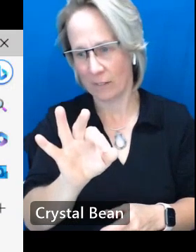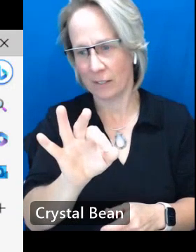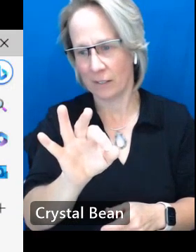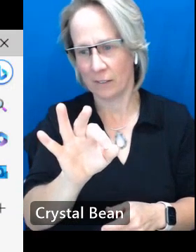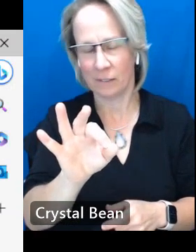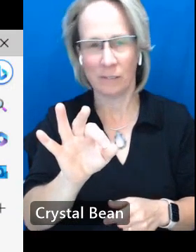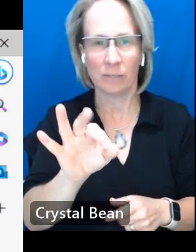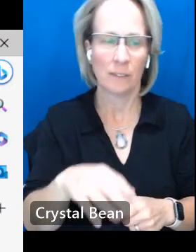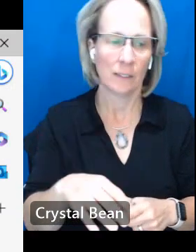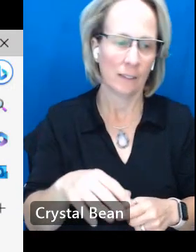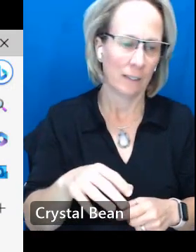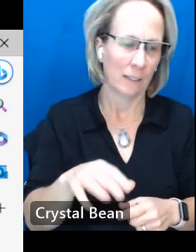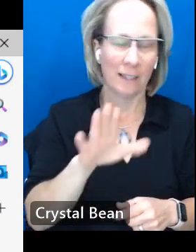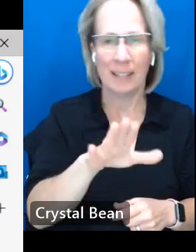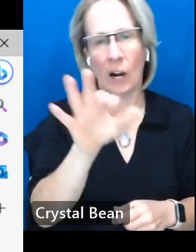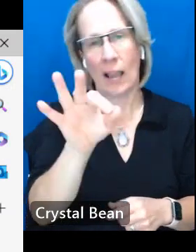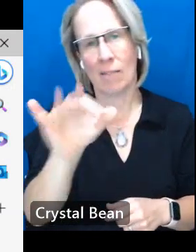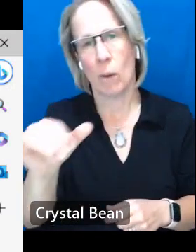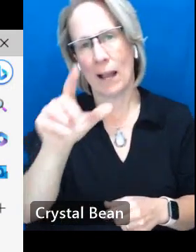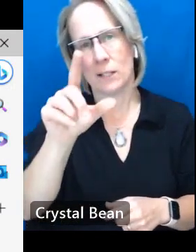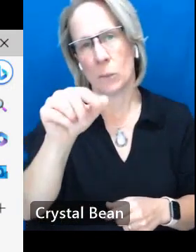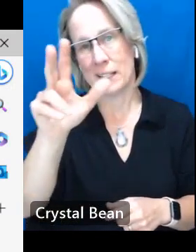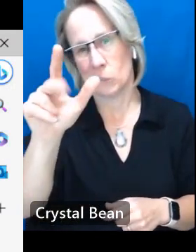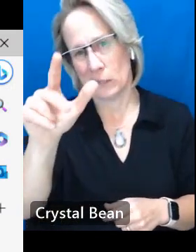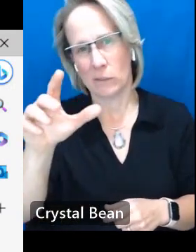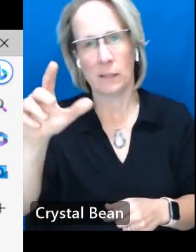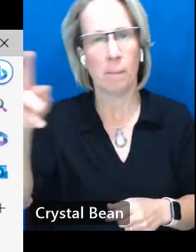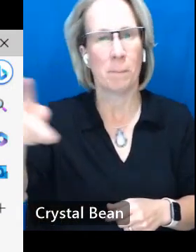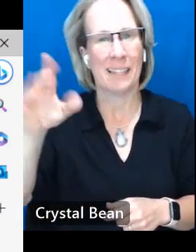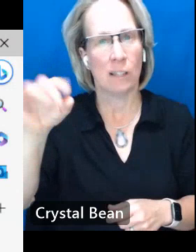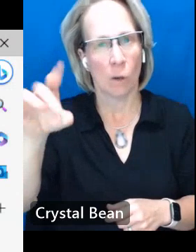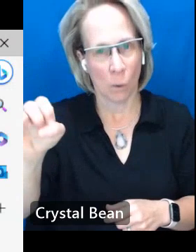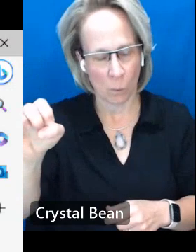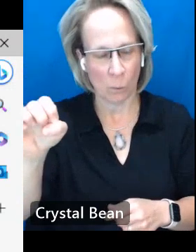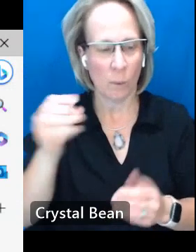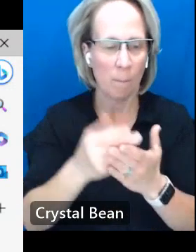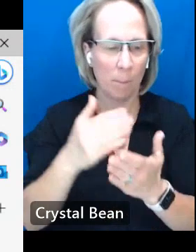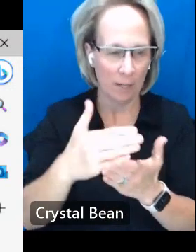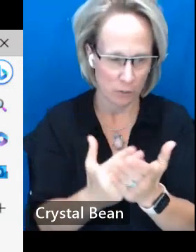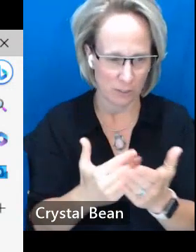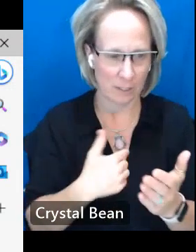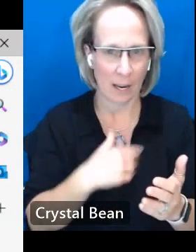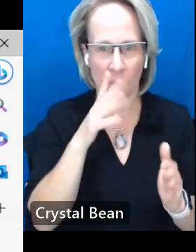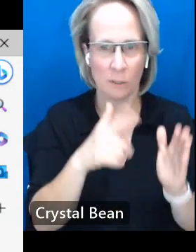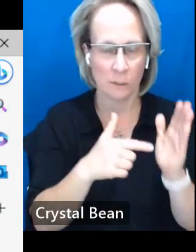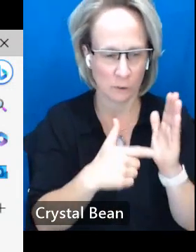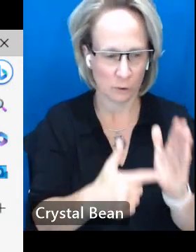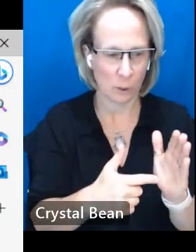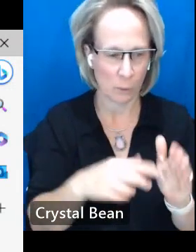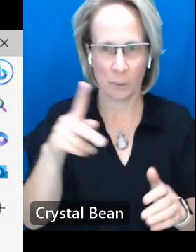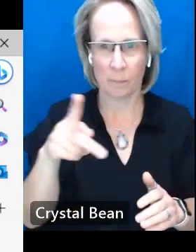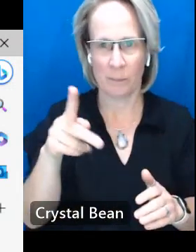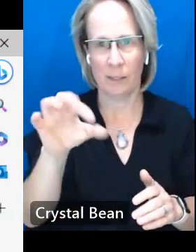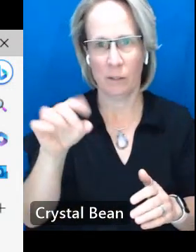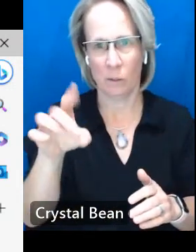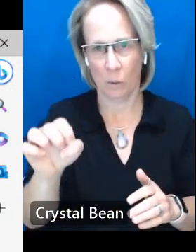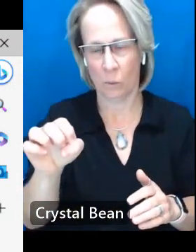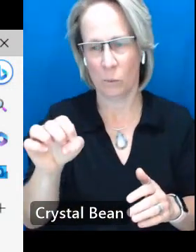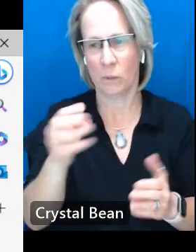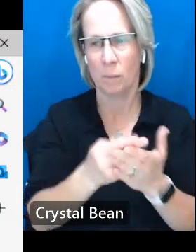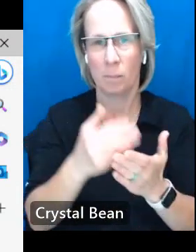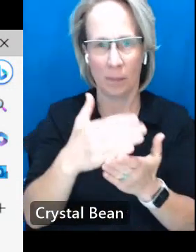code budget, right? So to do that, I'm going to use the BUDREF that specifies their FY23 P code budget, which is 1,